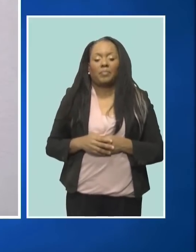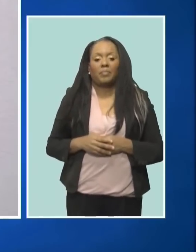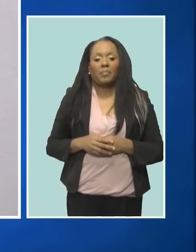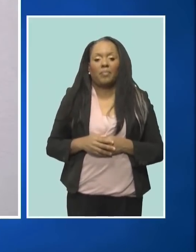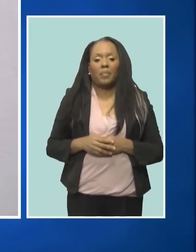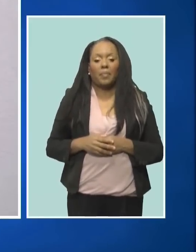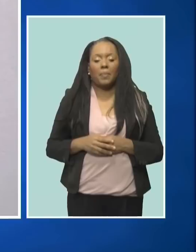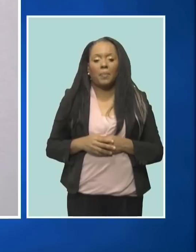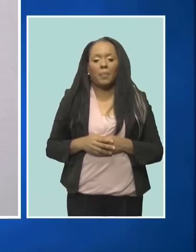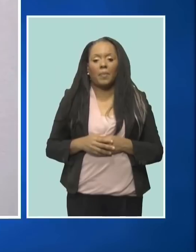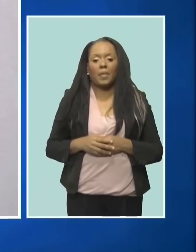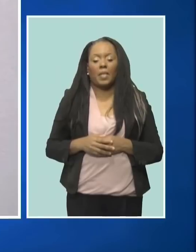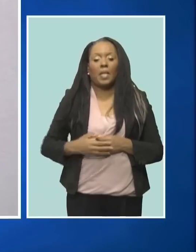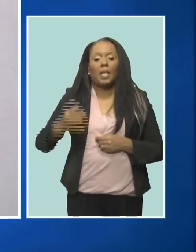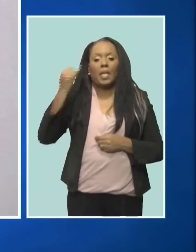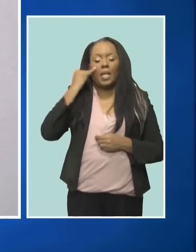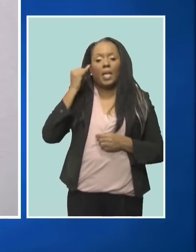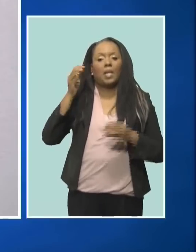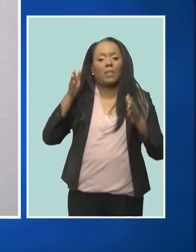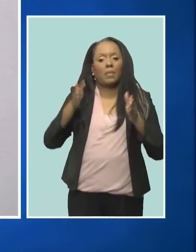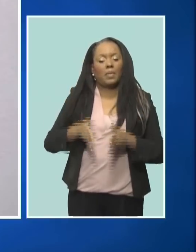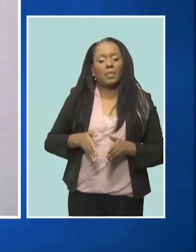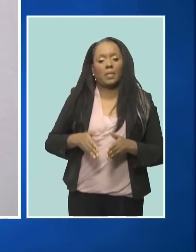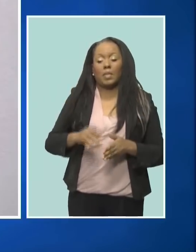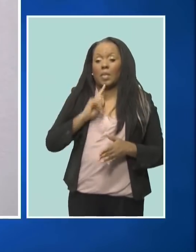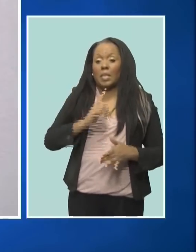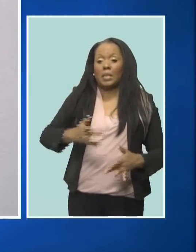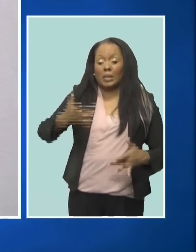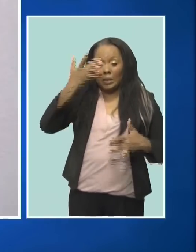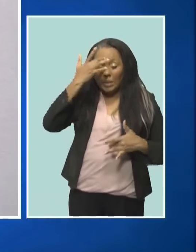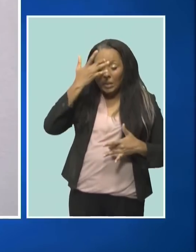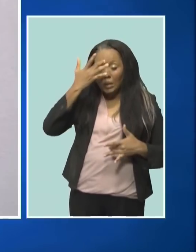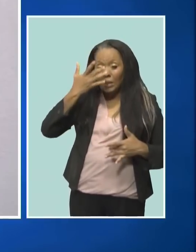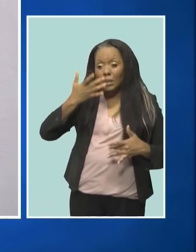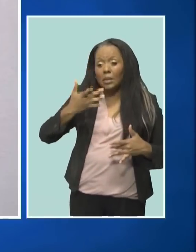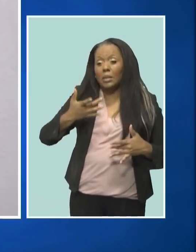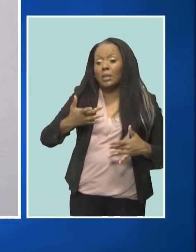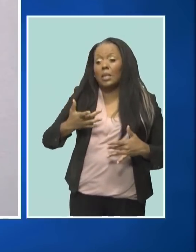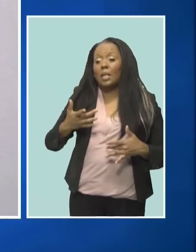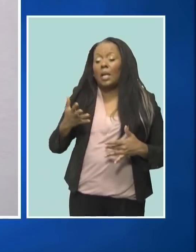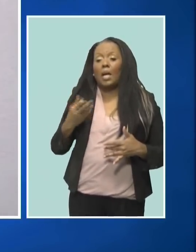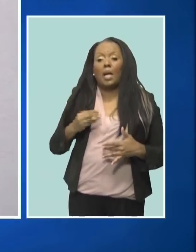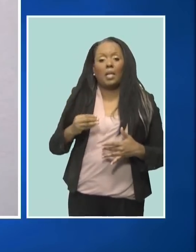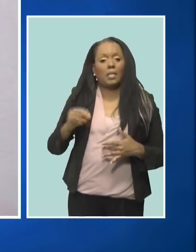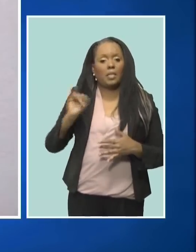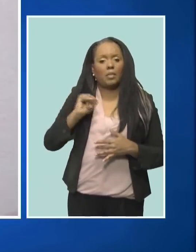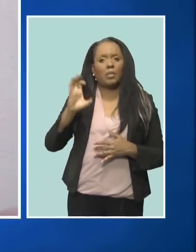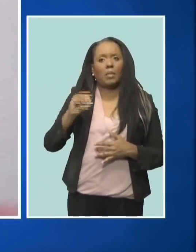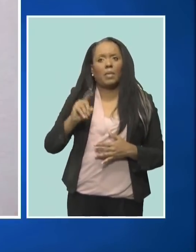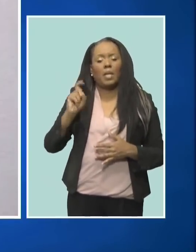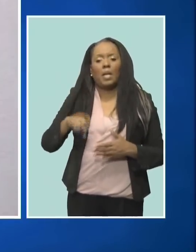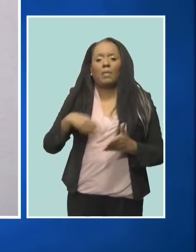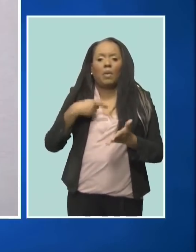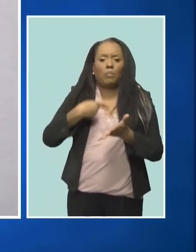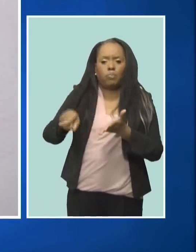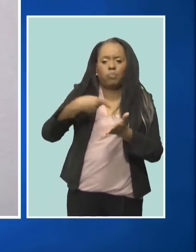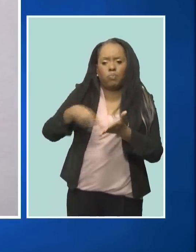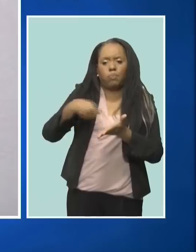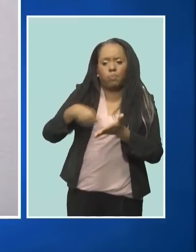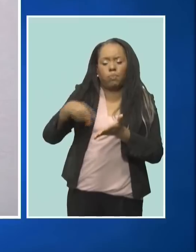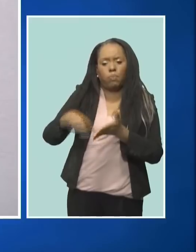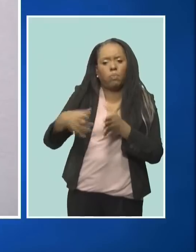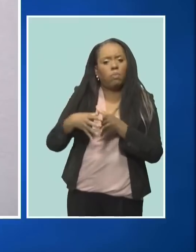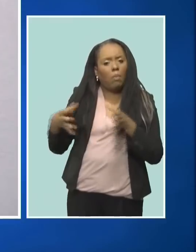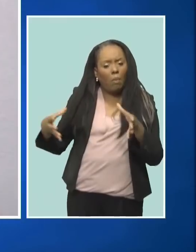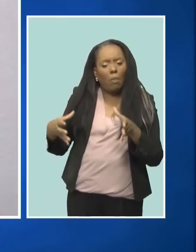diagnosed, that becomes a case where the expenses are certain. This is not a case of pooling insurance anymore. The expenses are certain